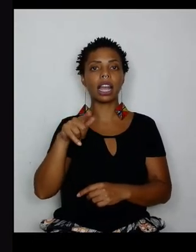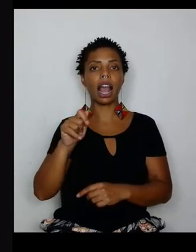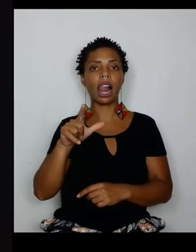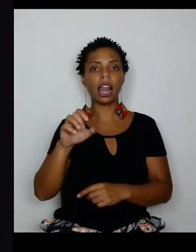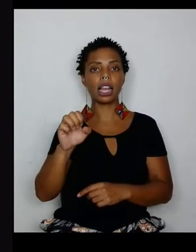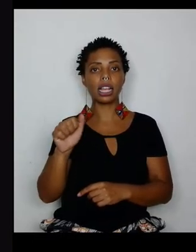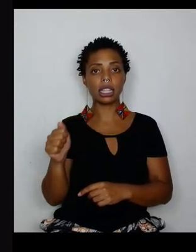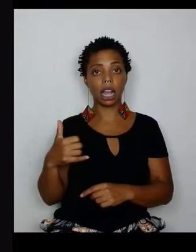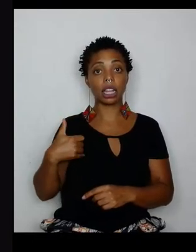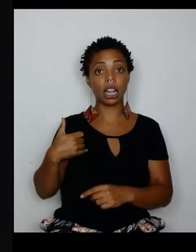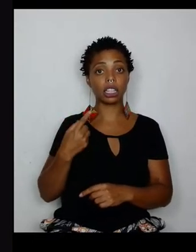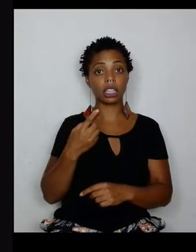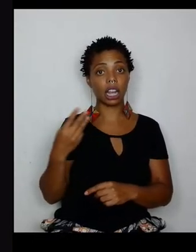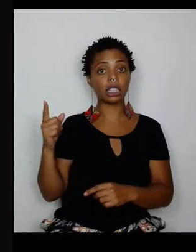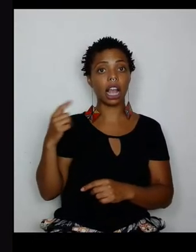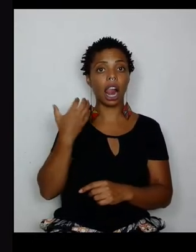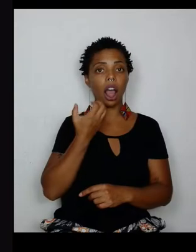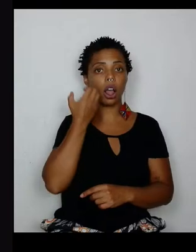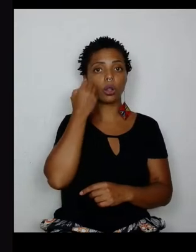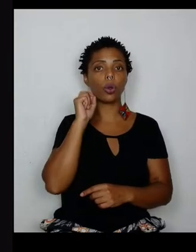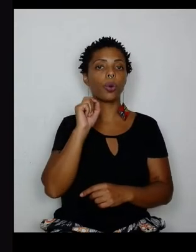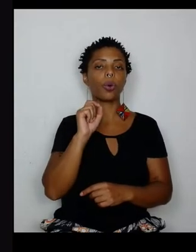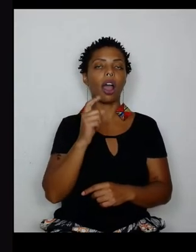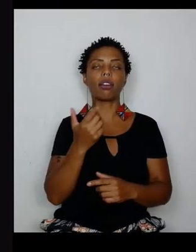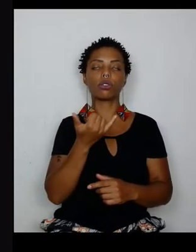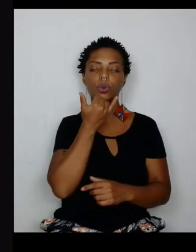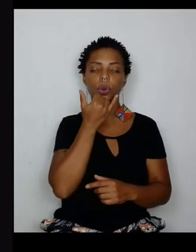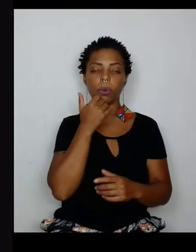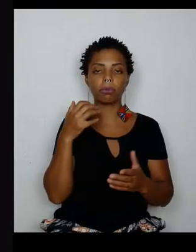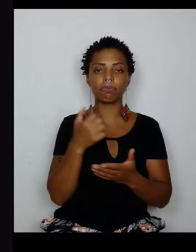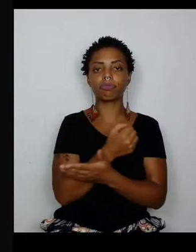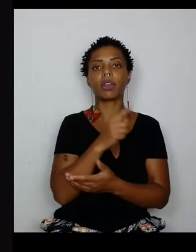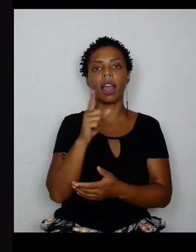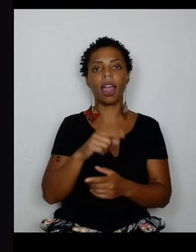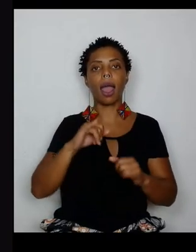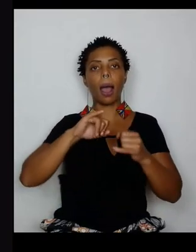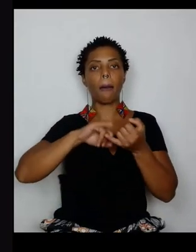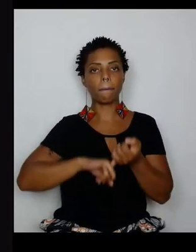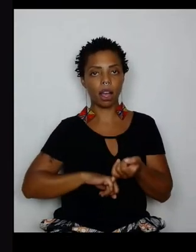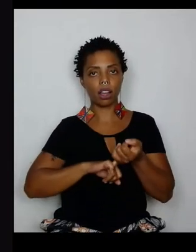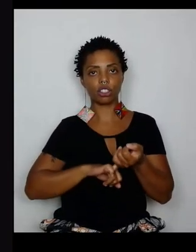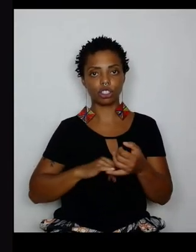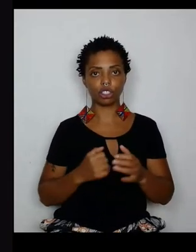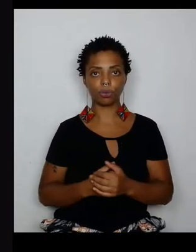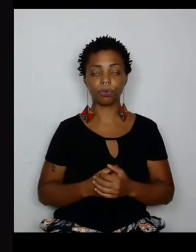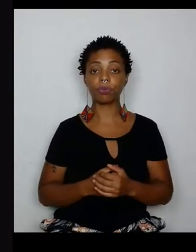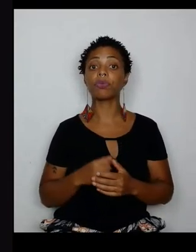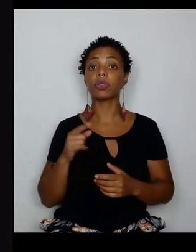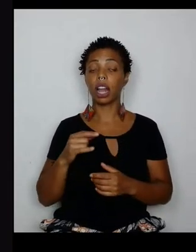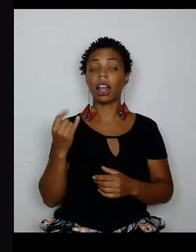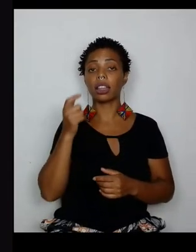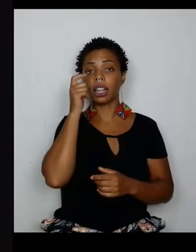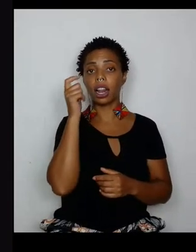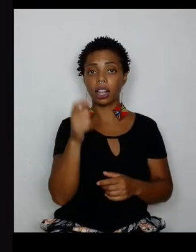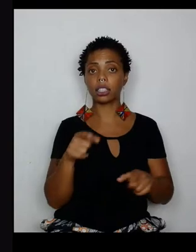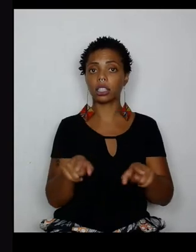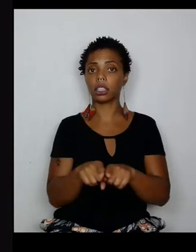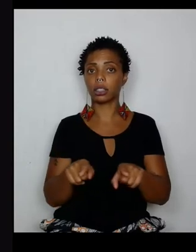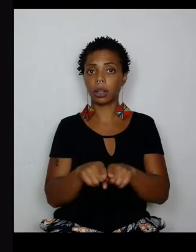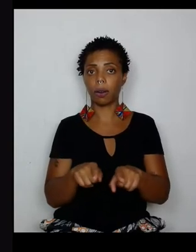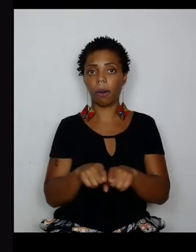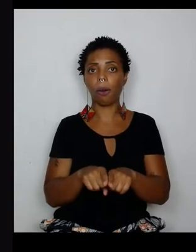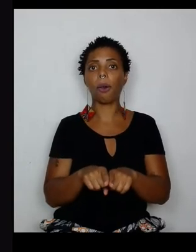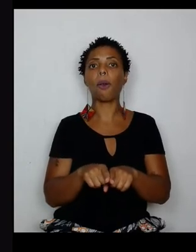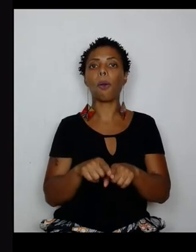mistress what is interesting here and unusual in gauguin's mature work is what i would call a more